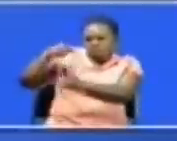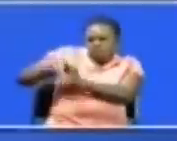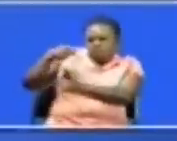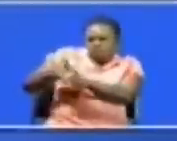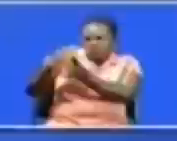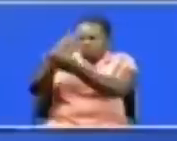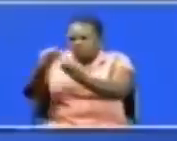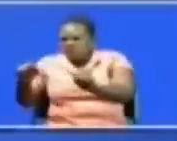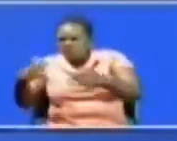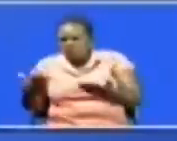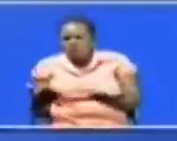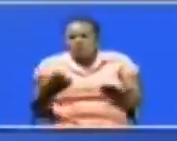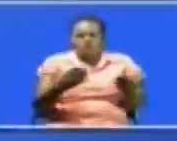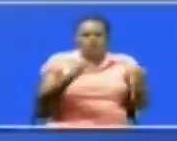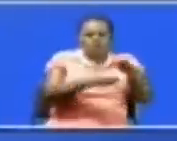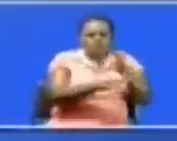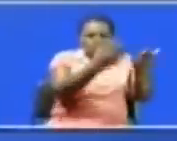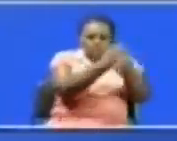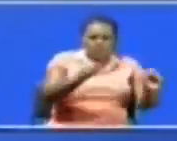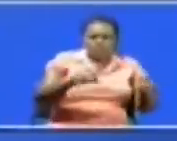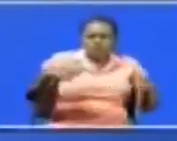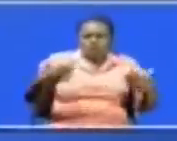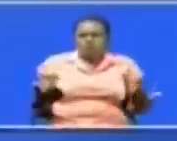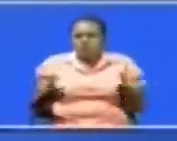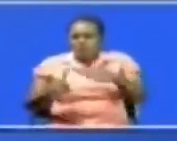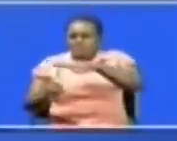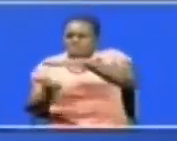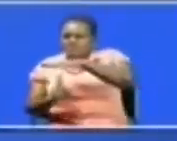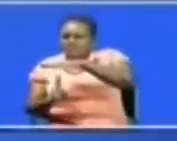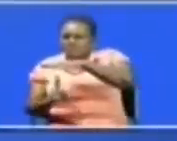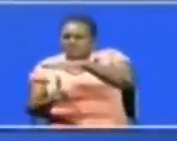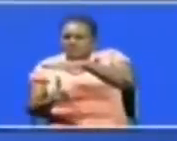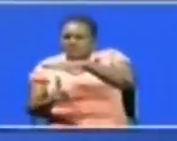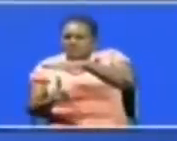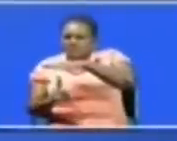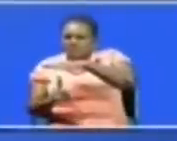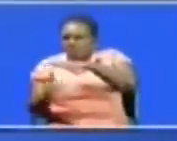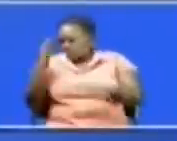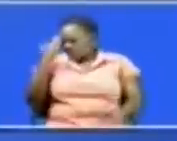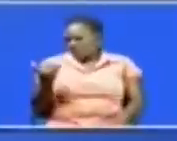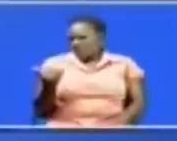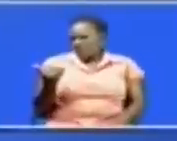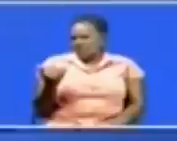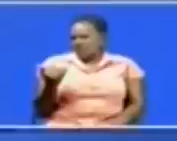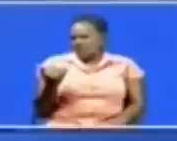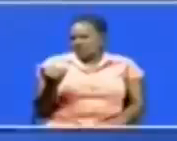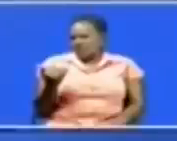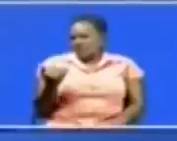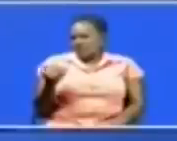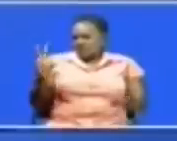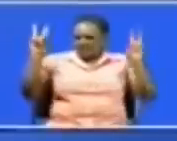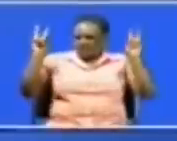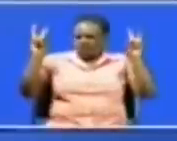president or to lobby the deputy president or even to lobby a minister in a ministry is so that your